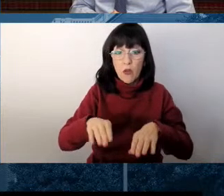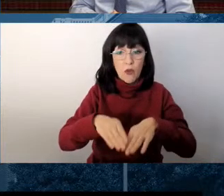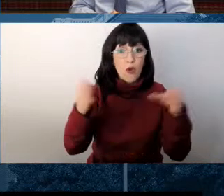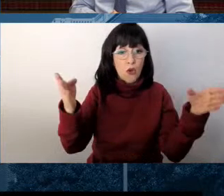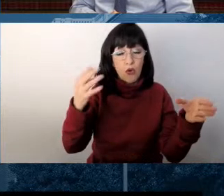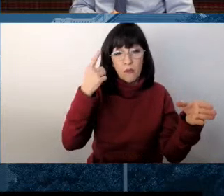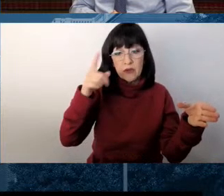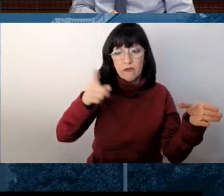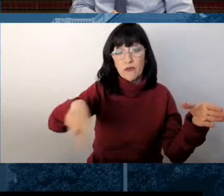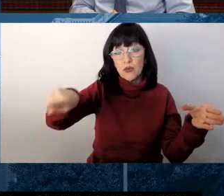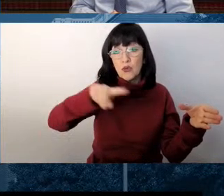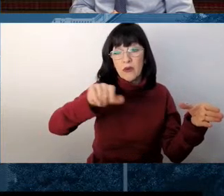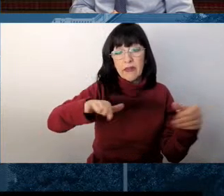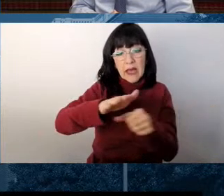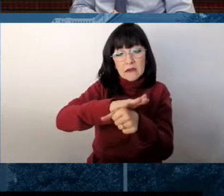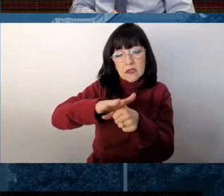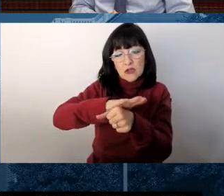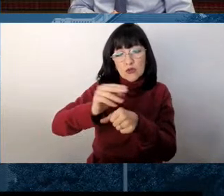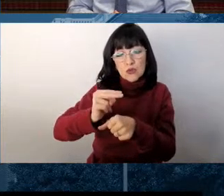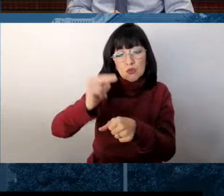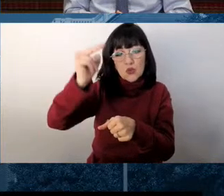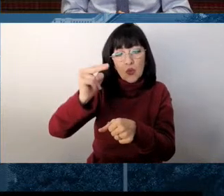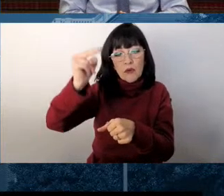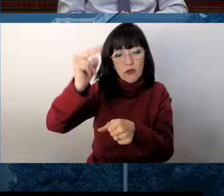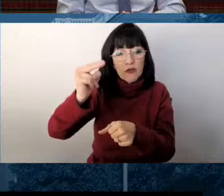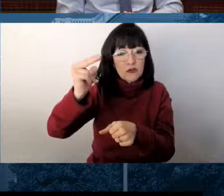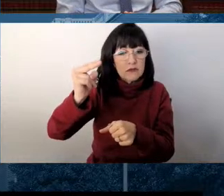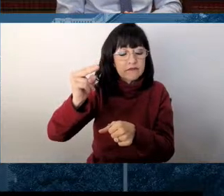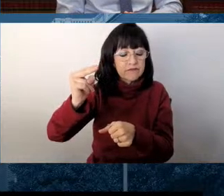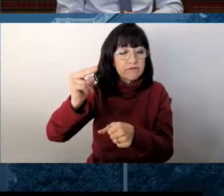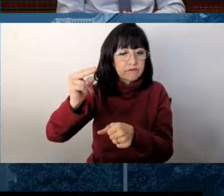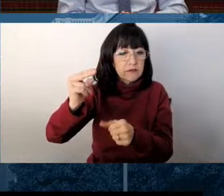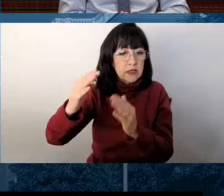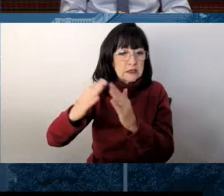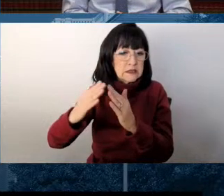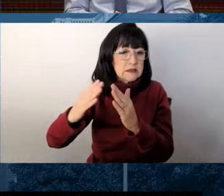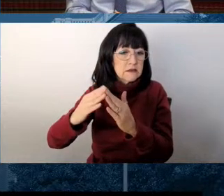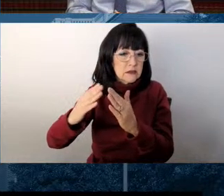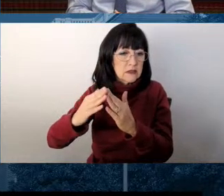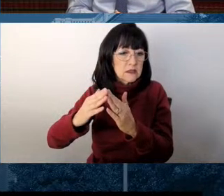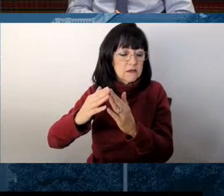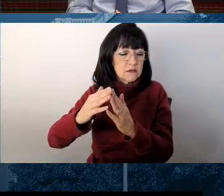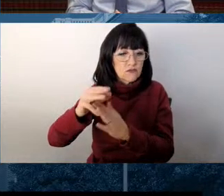that area of our northern part of the city. And they even get